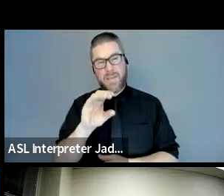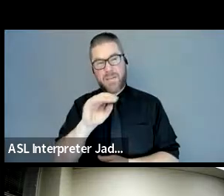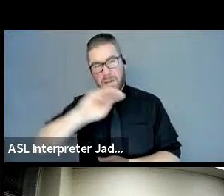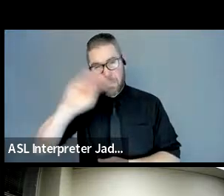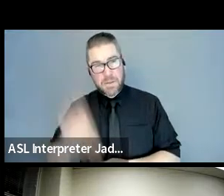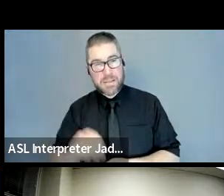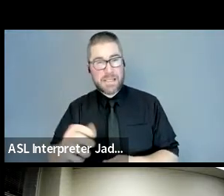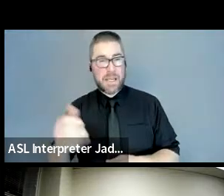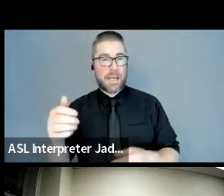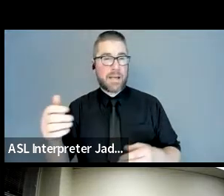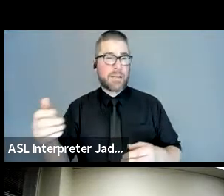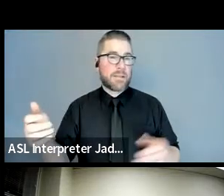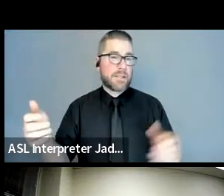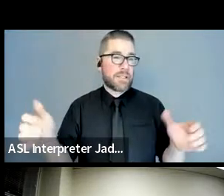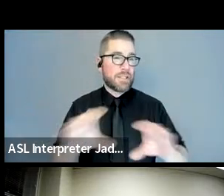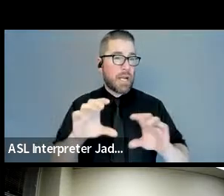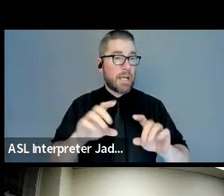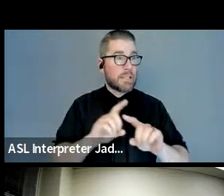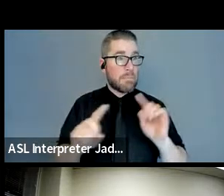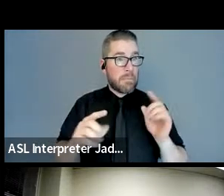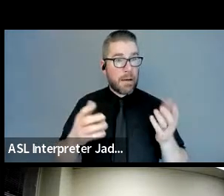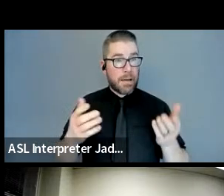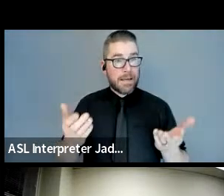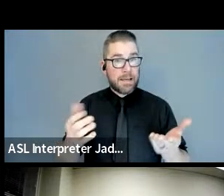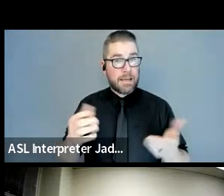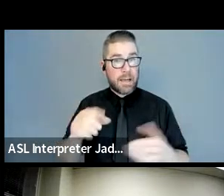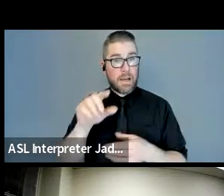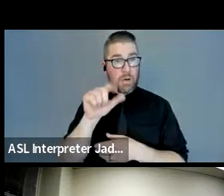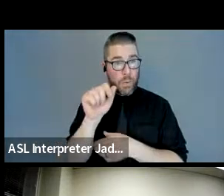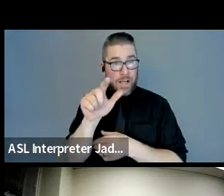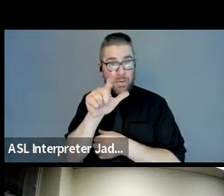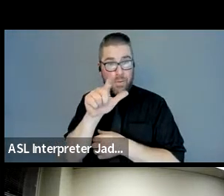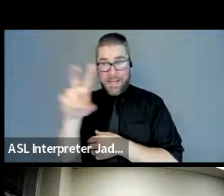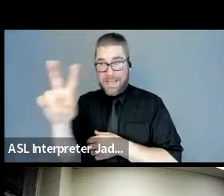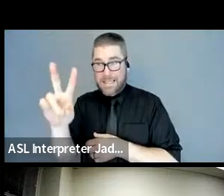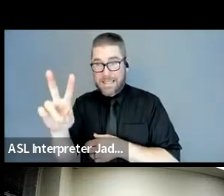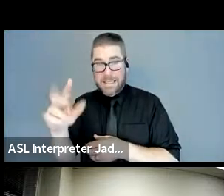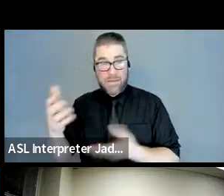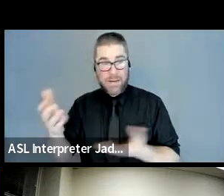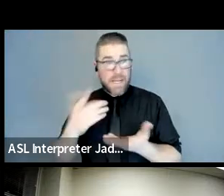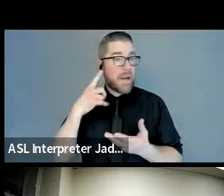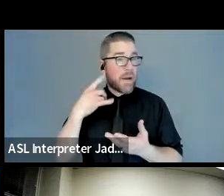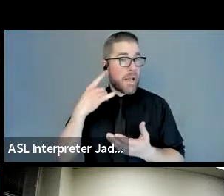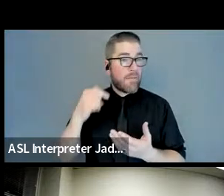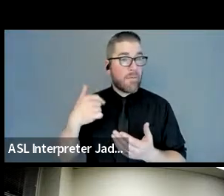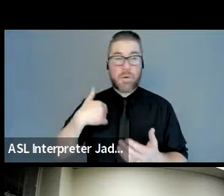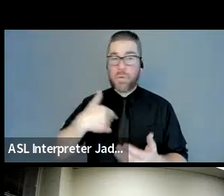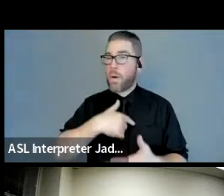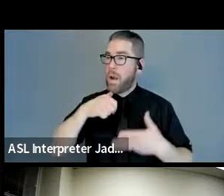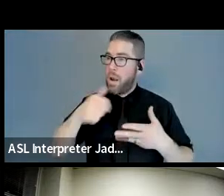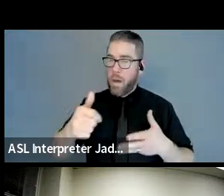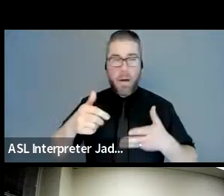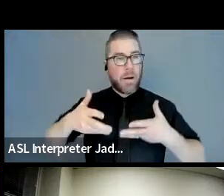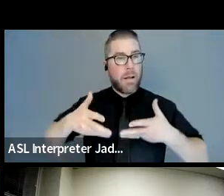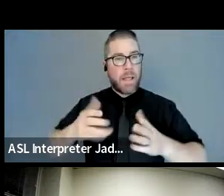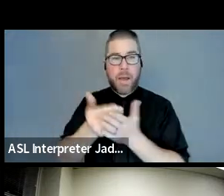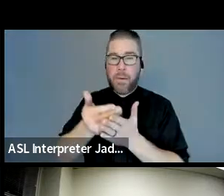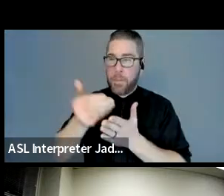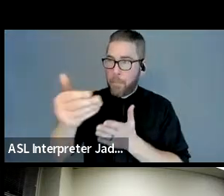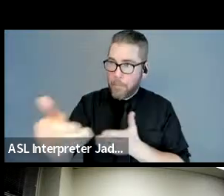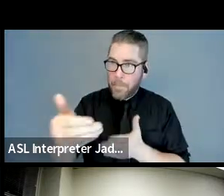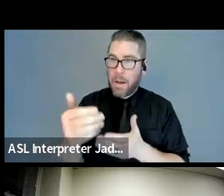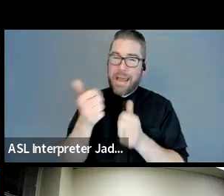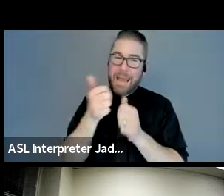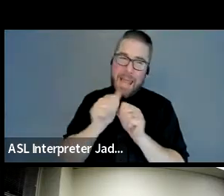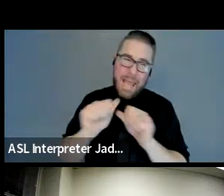2027 in California, we're not allowed to buy any vehicles that is not zero emissions in that way? The port is. So